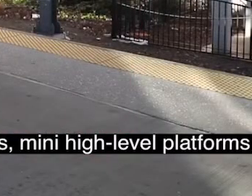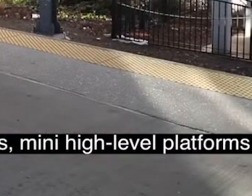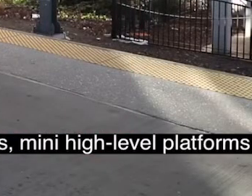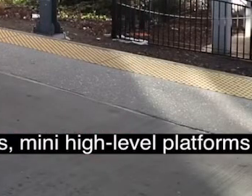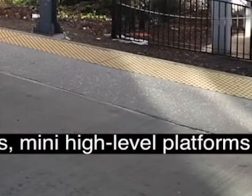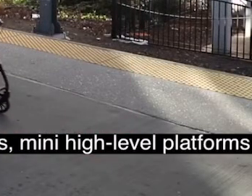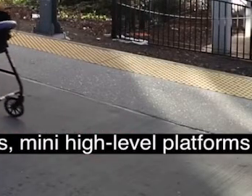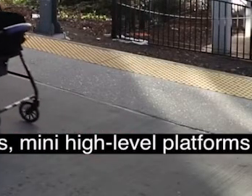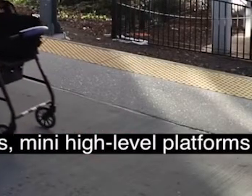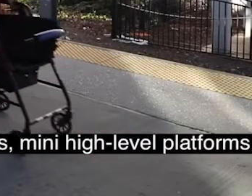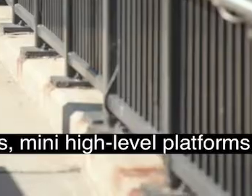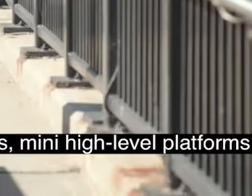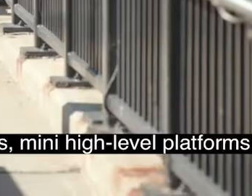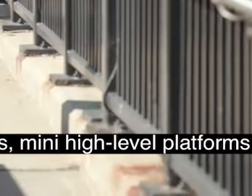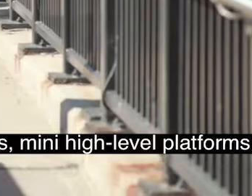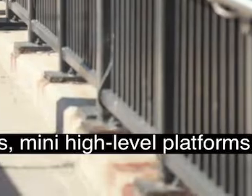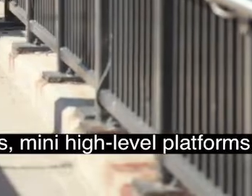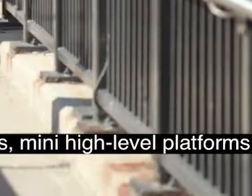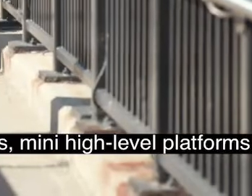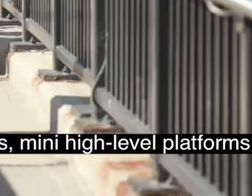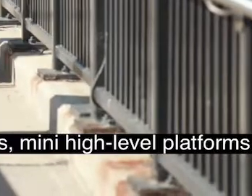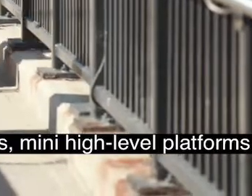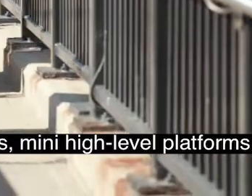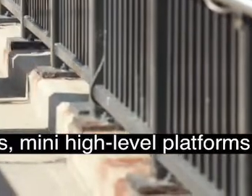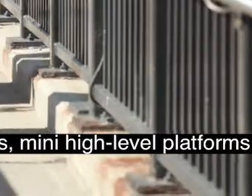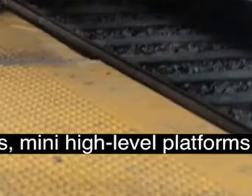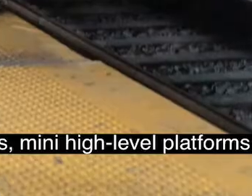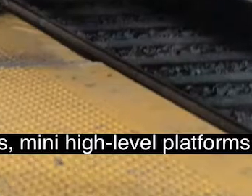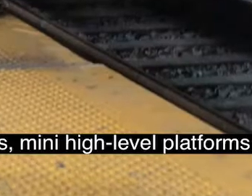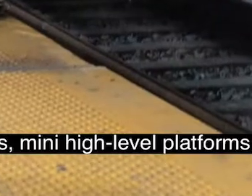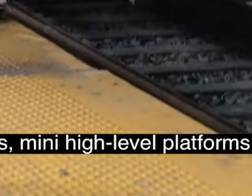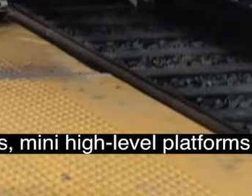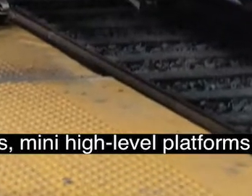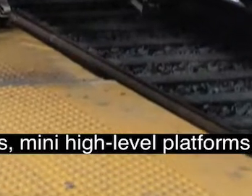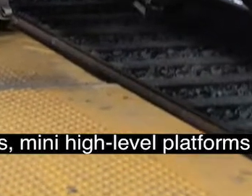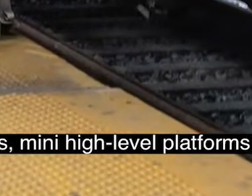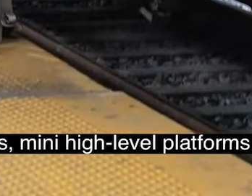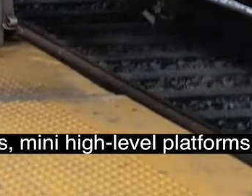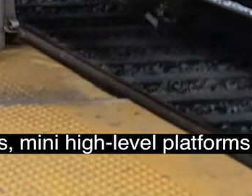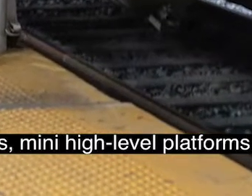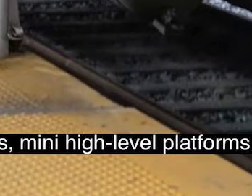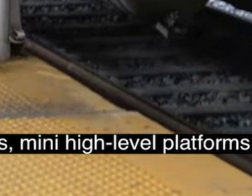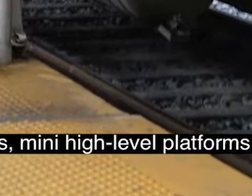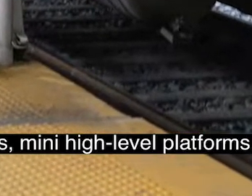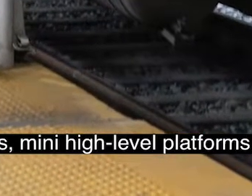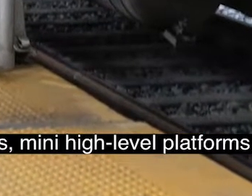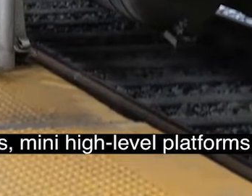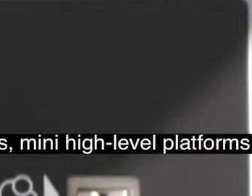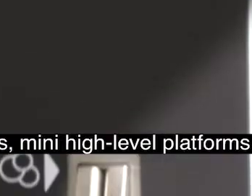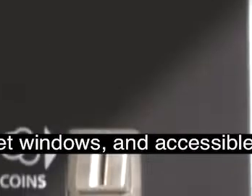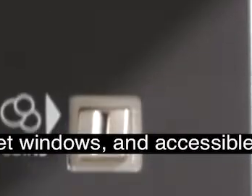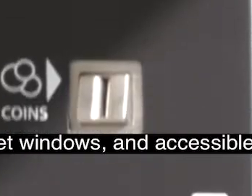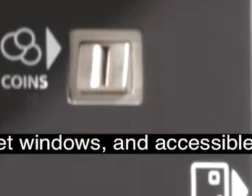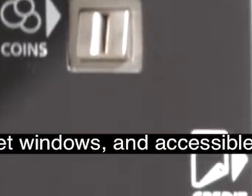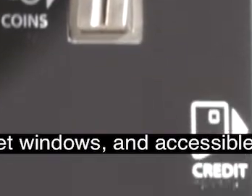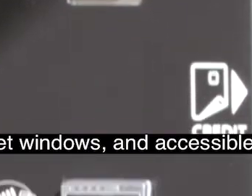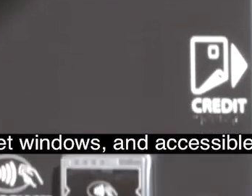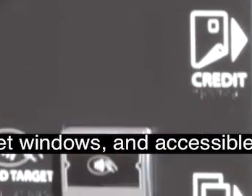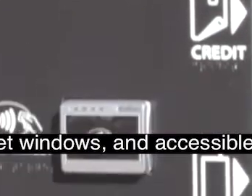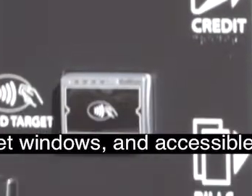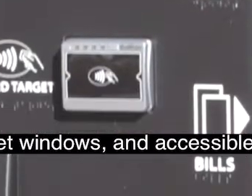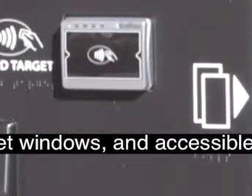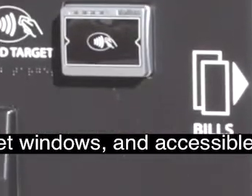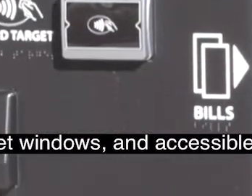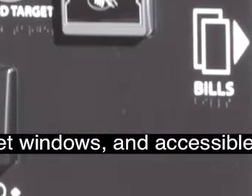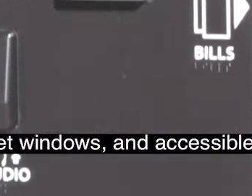elevators, ramps, mini high-level platforms, or portable lifts. Additional rail